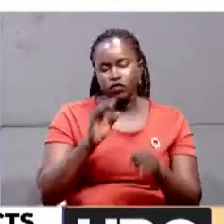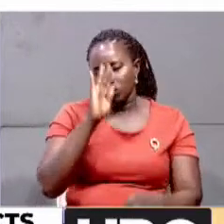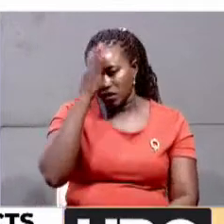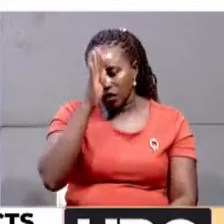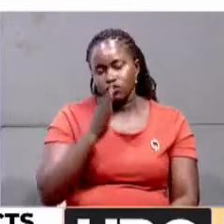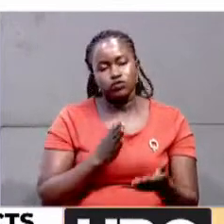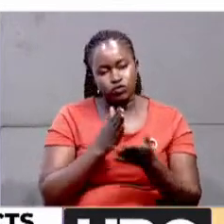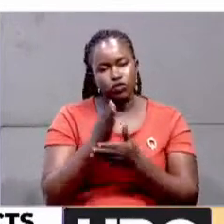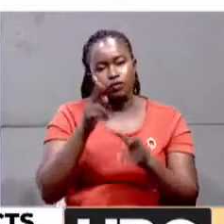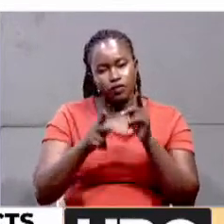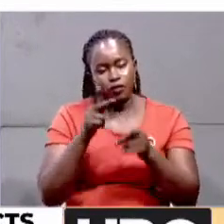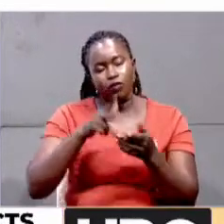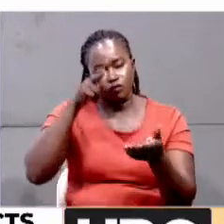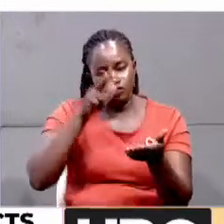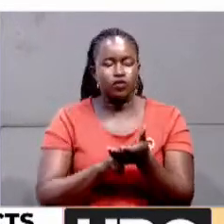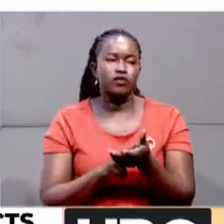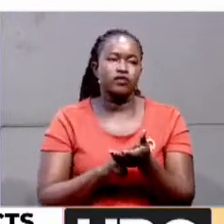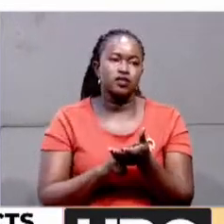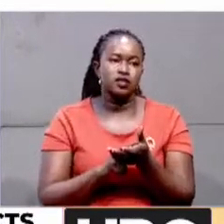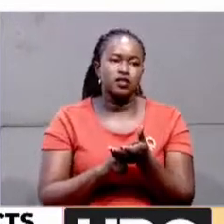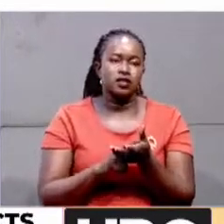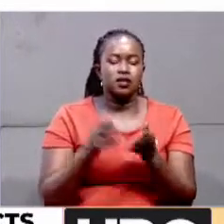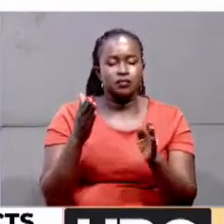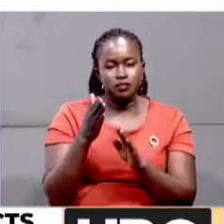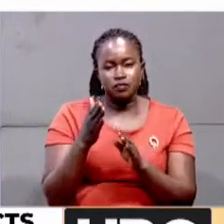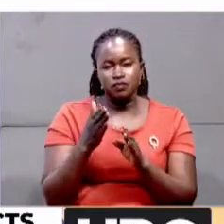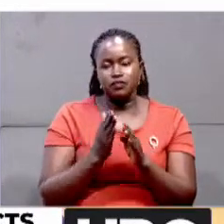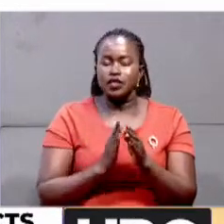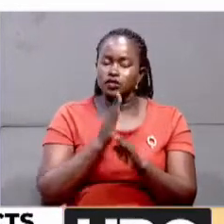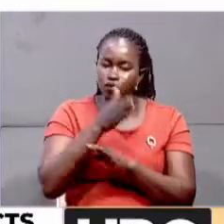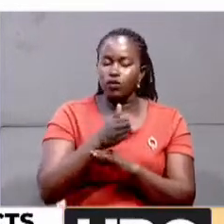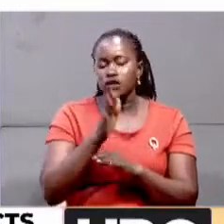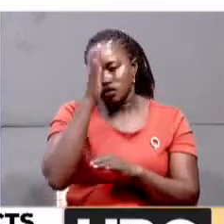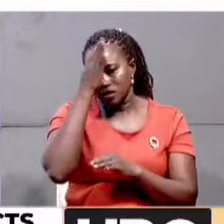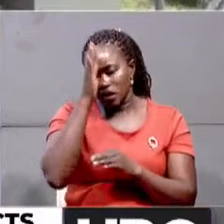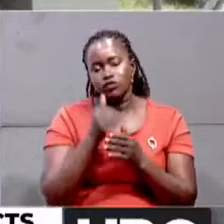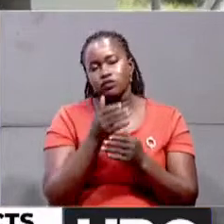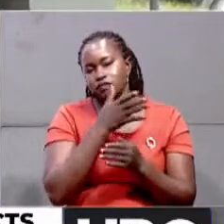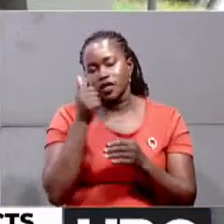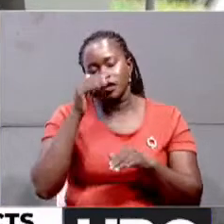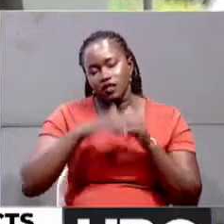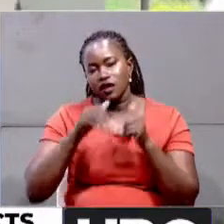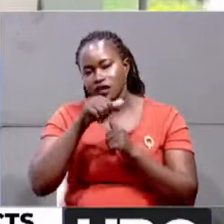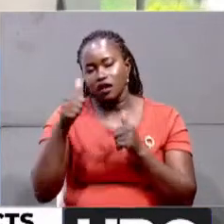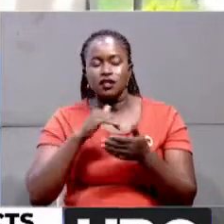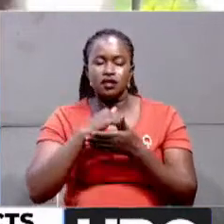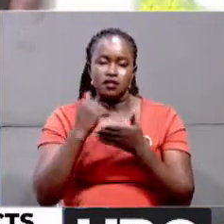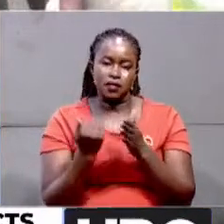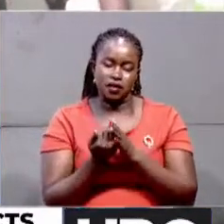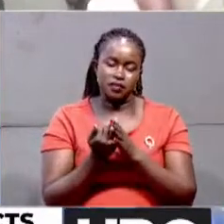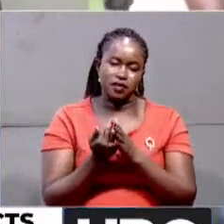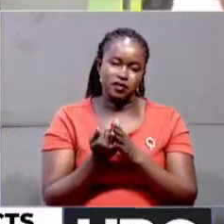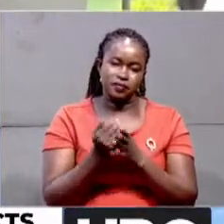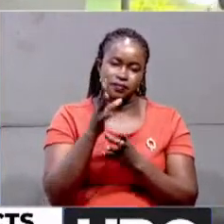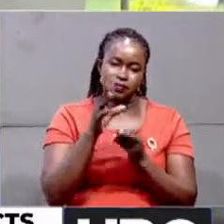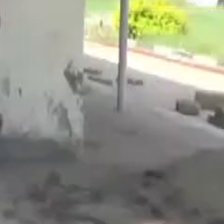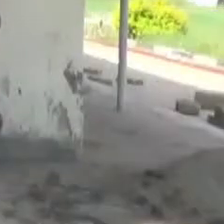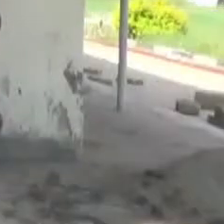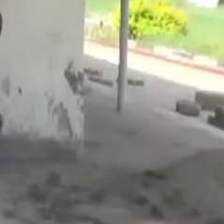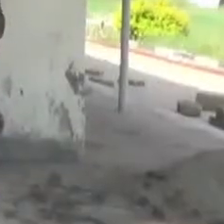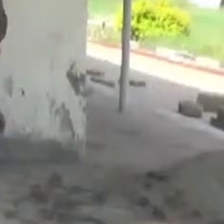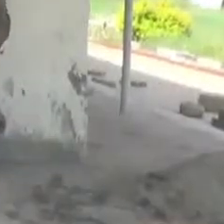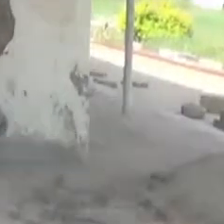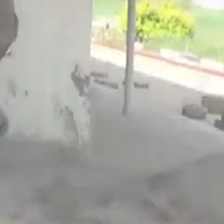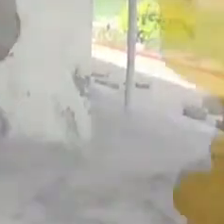have proved beyond reasonable doubt that they are better than another department. Haruna Mtesa Sira, UBC News.